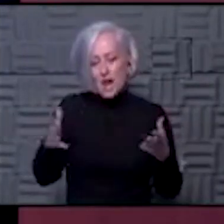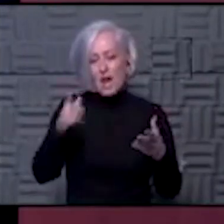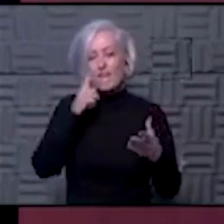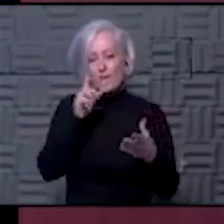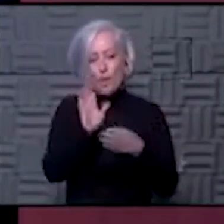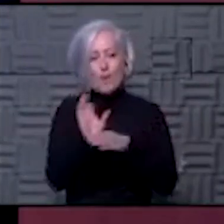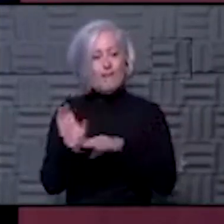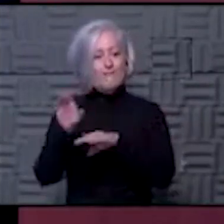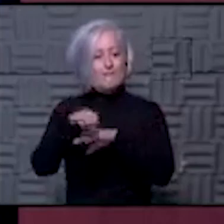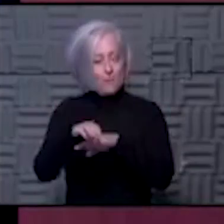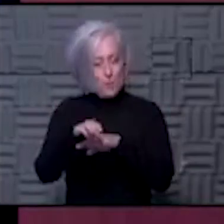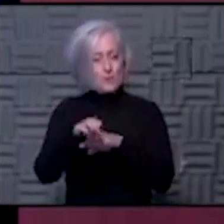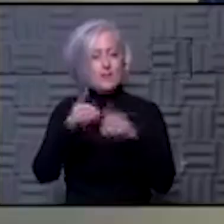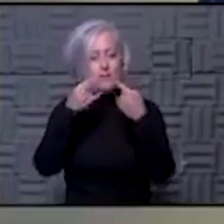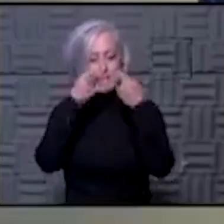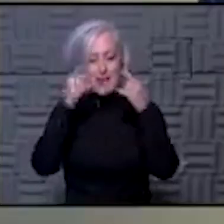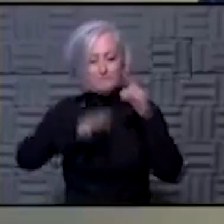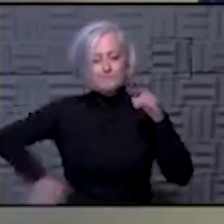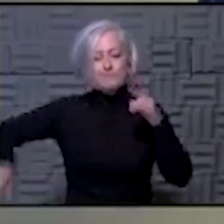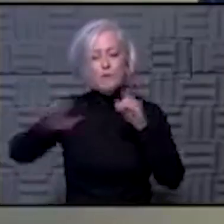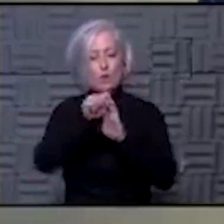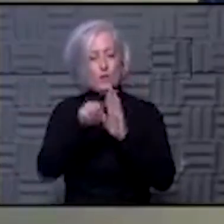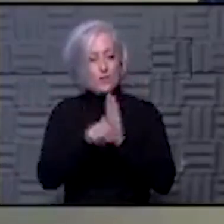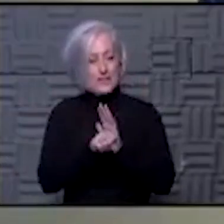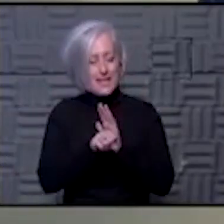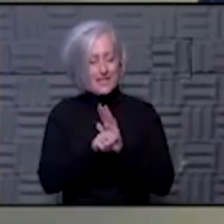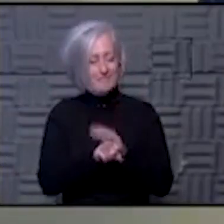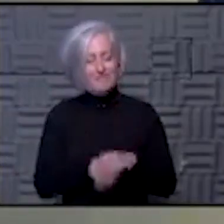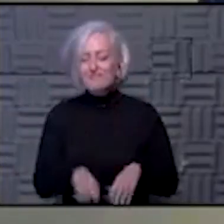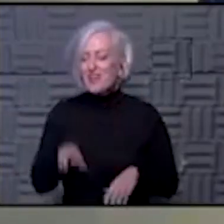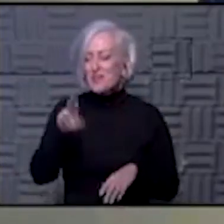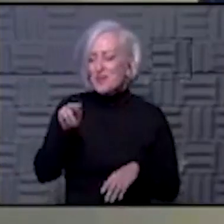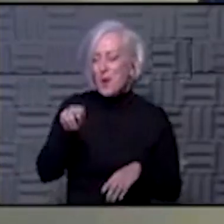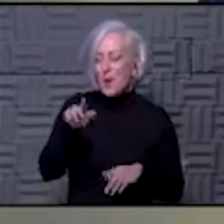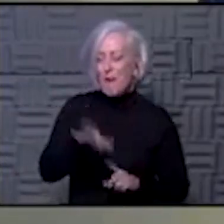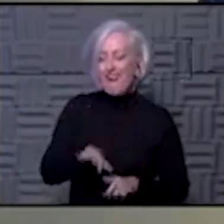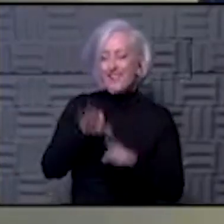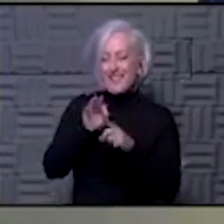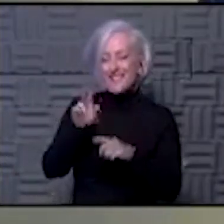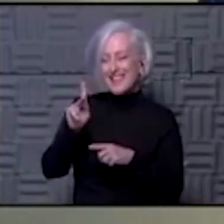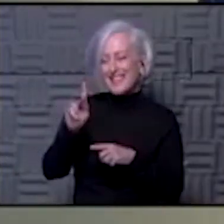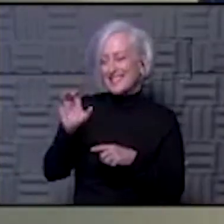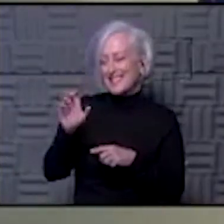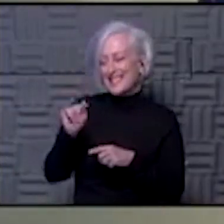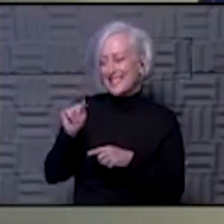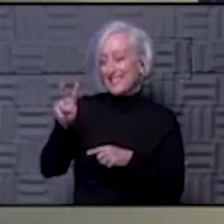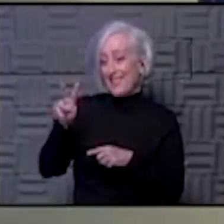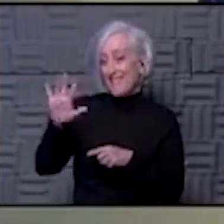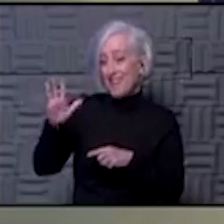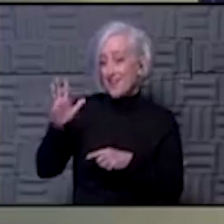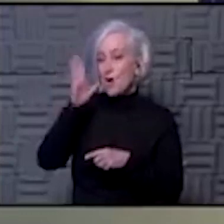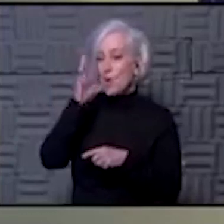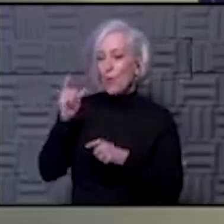across an entire state. No, unless KCTV5 is going to donate the television time.